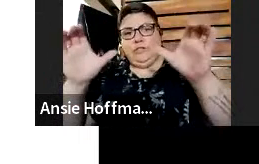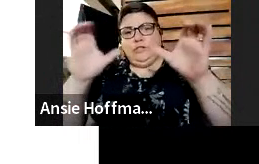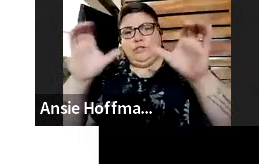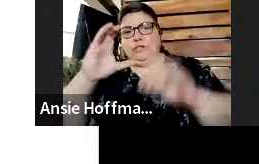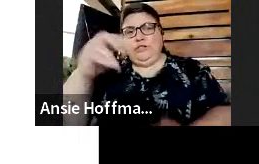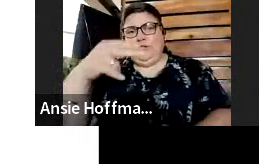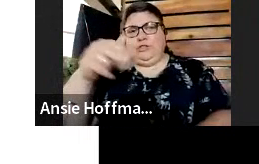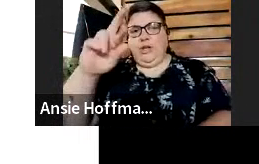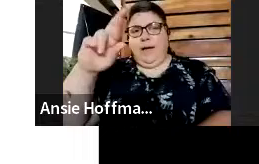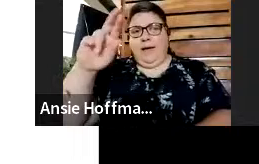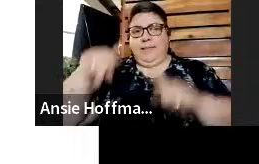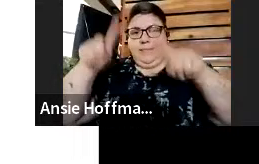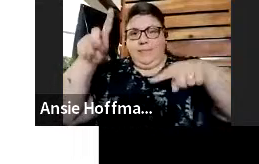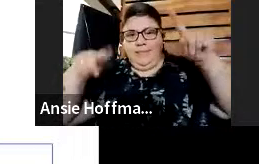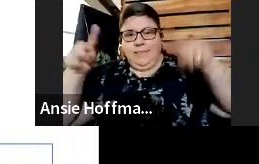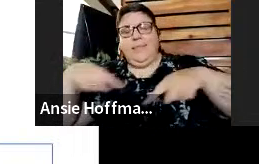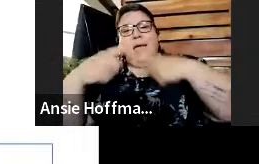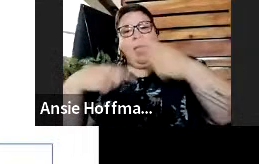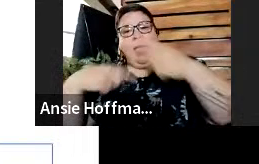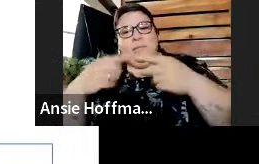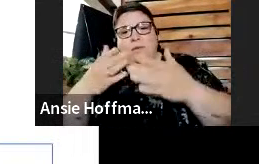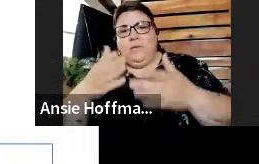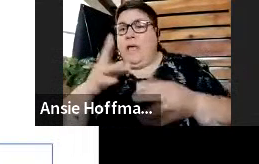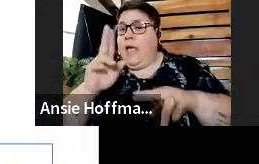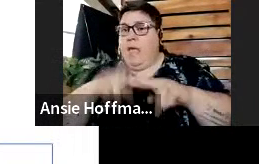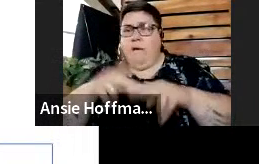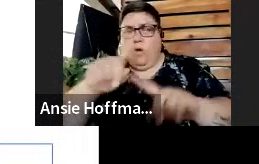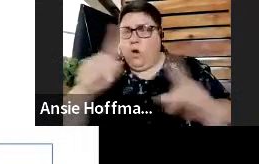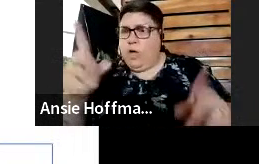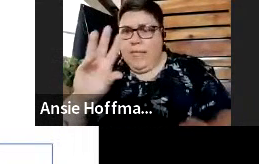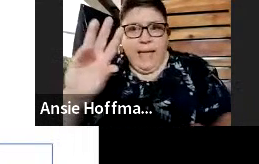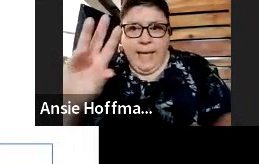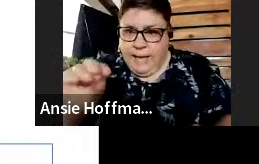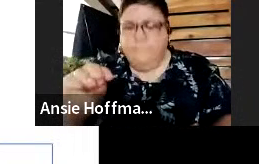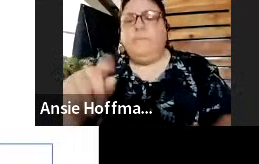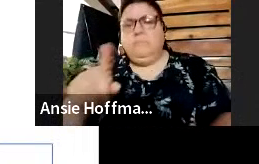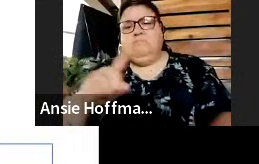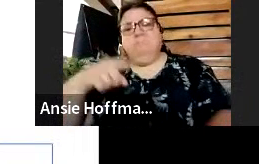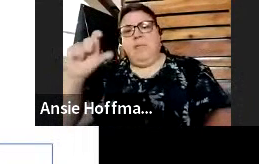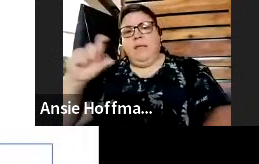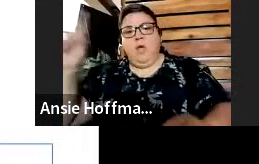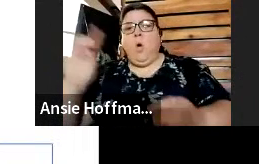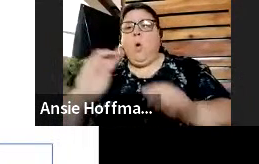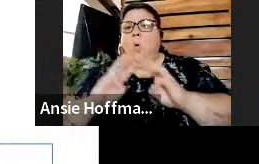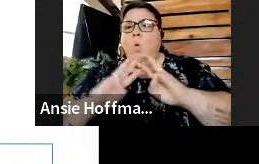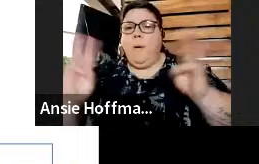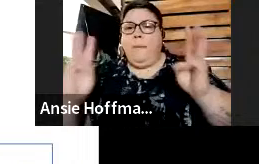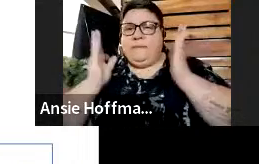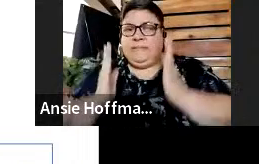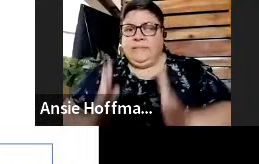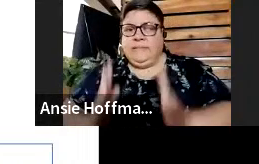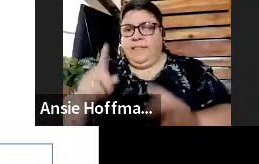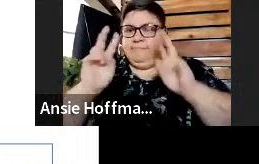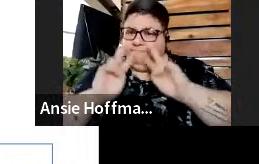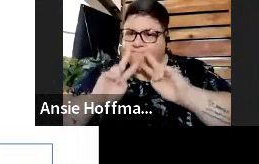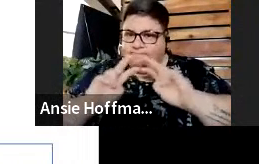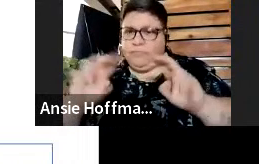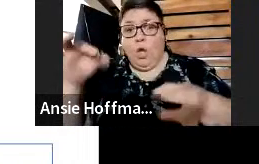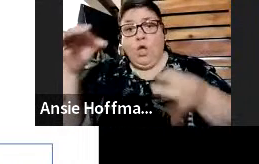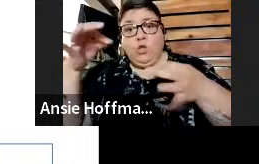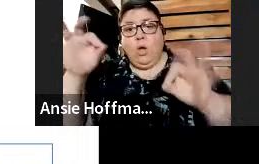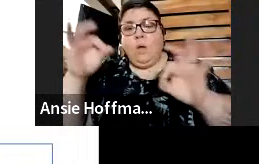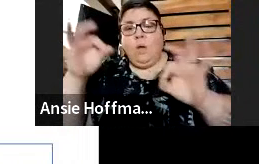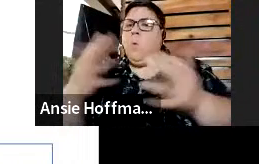you who do not have the Service Charter, it is available on our website. It is a document where